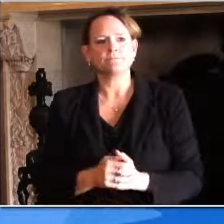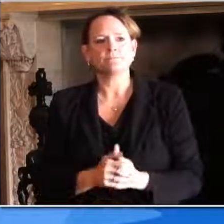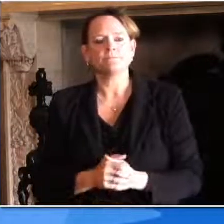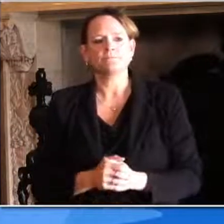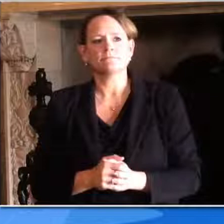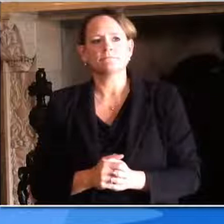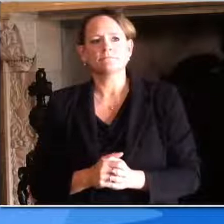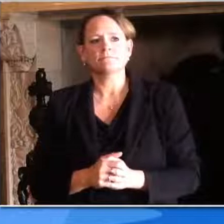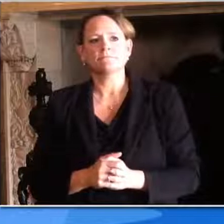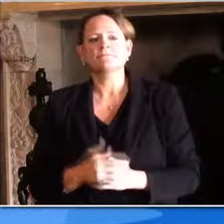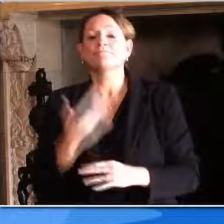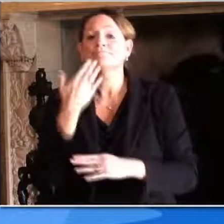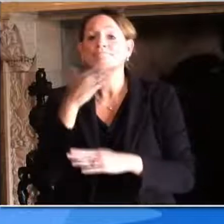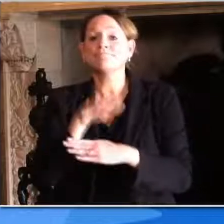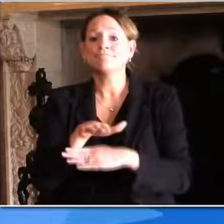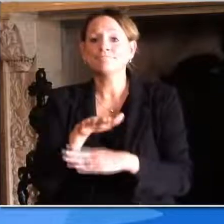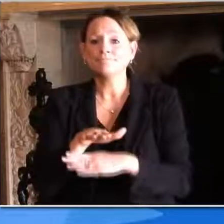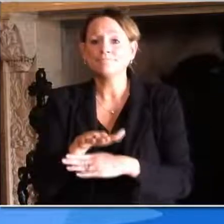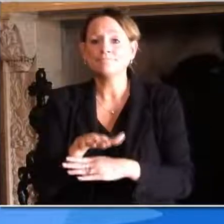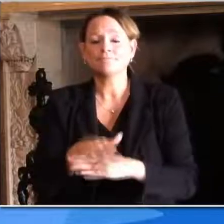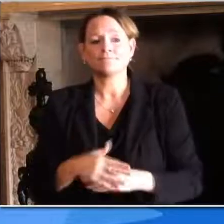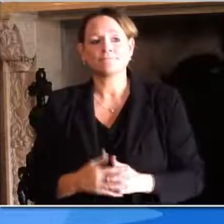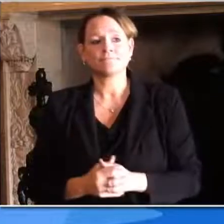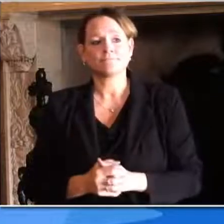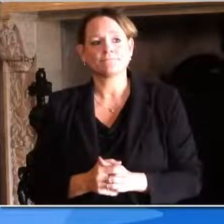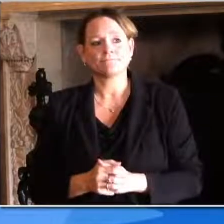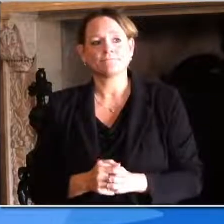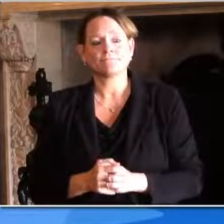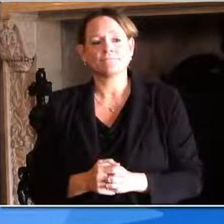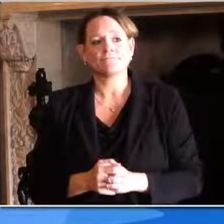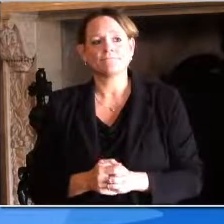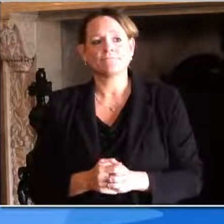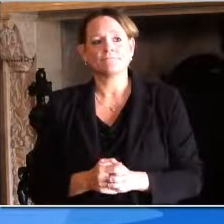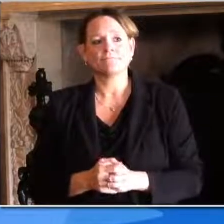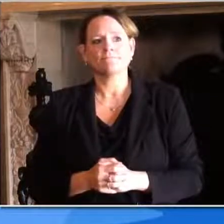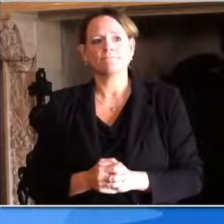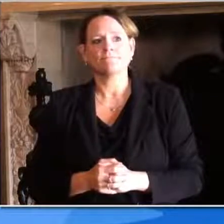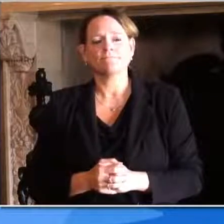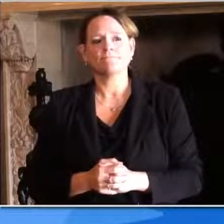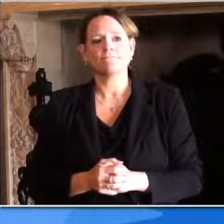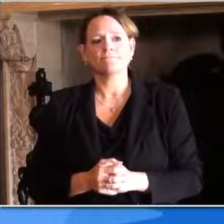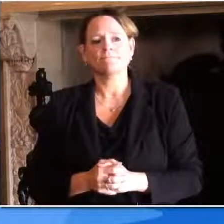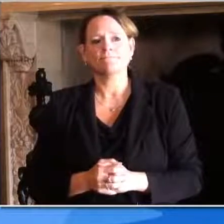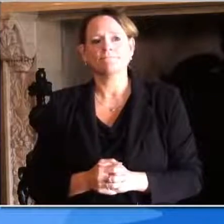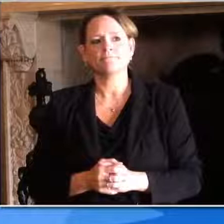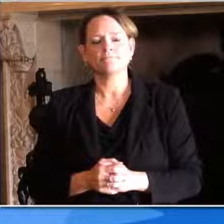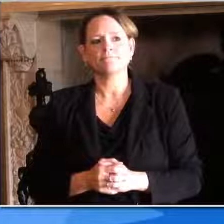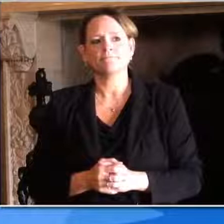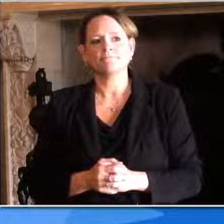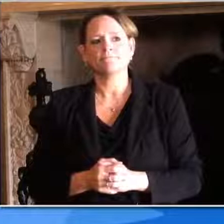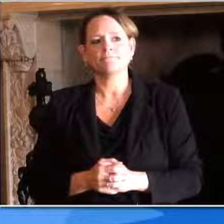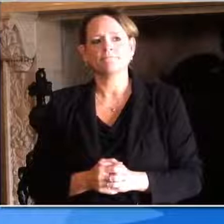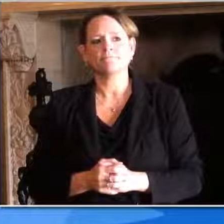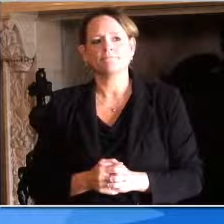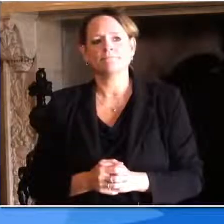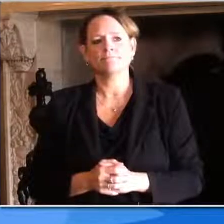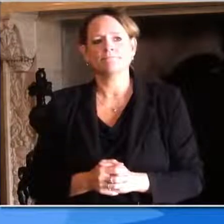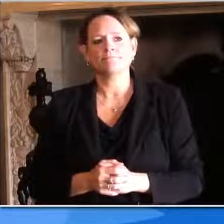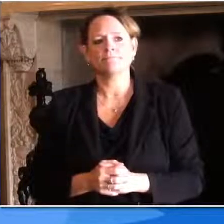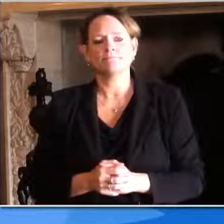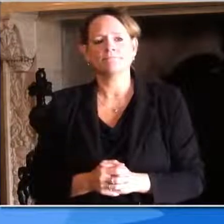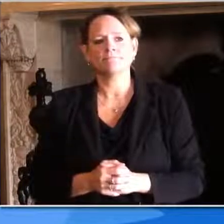Hi, good afternoon. Thank you again for taking this call. I'm wondering, as this goes into